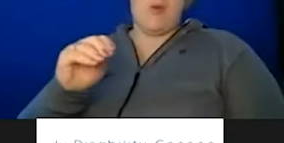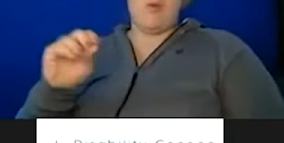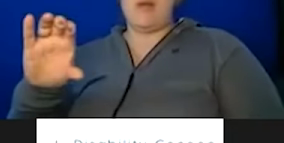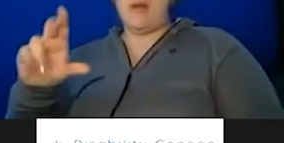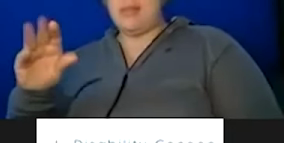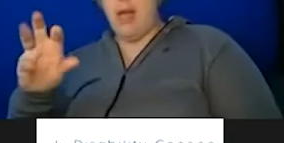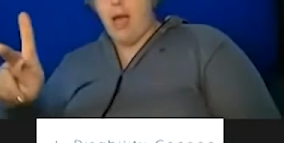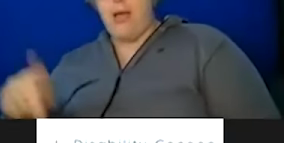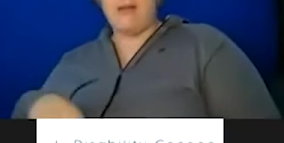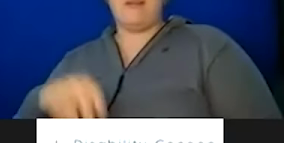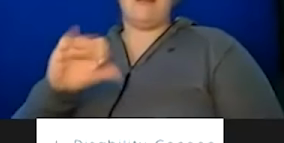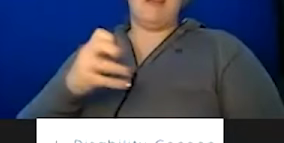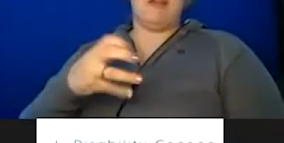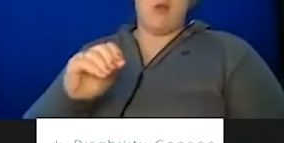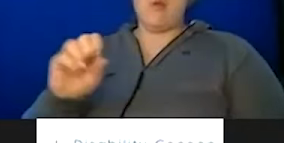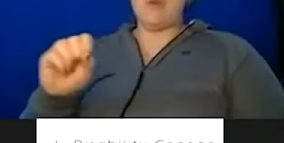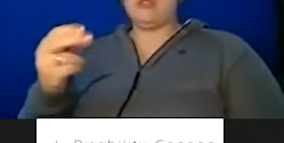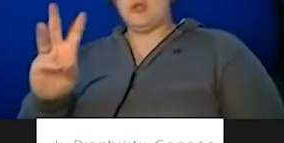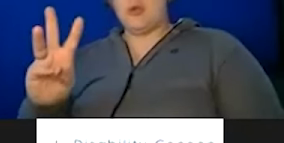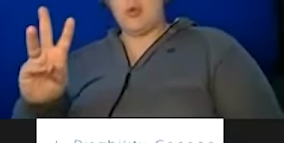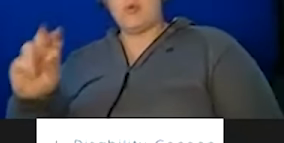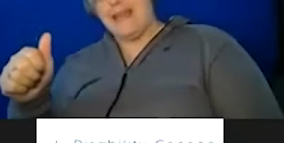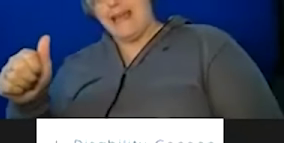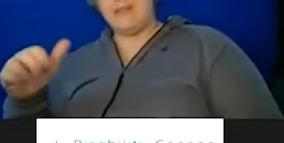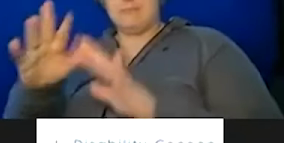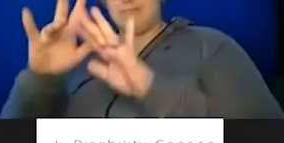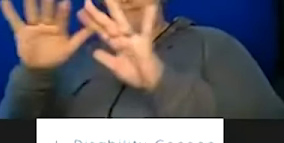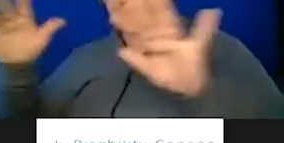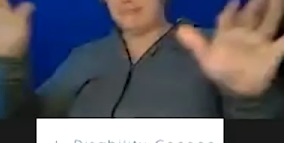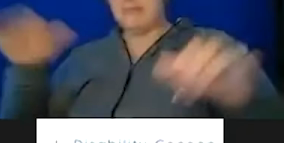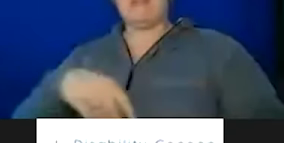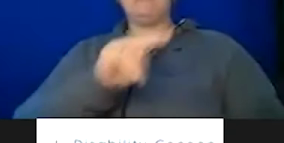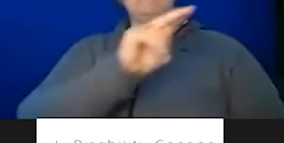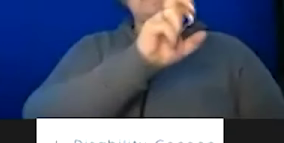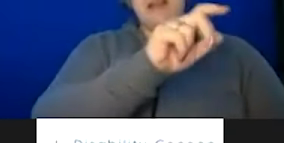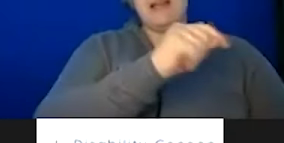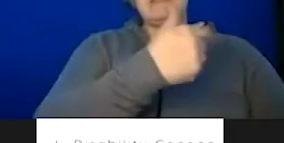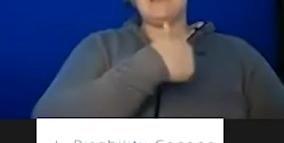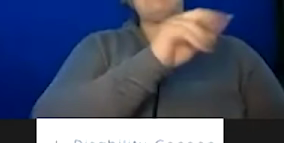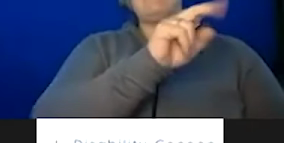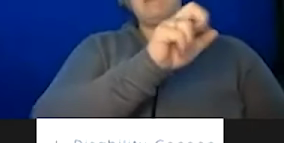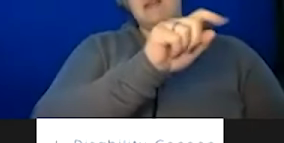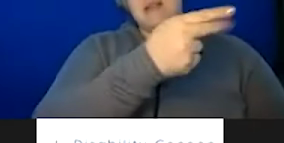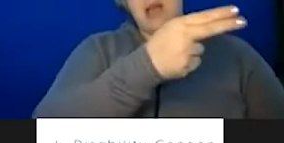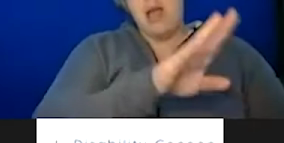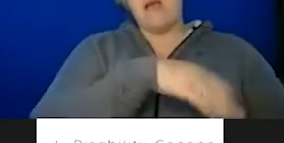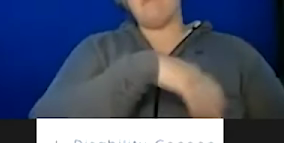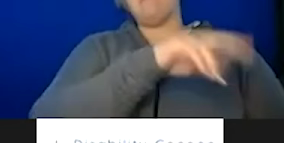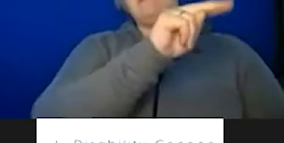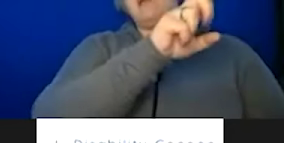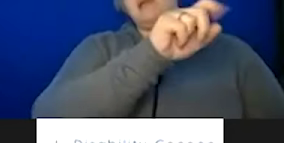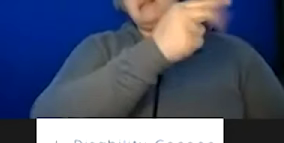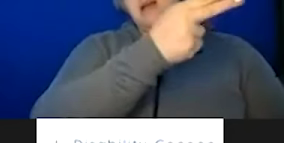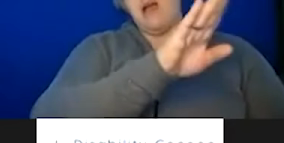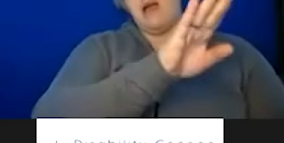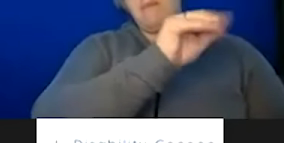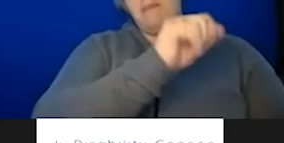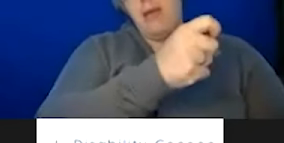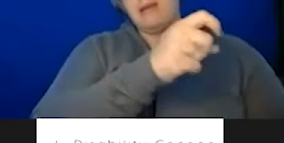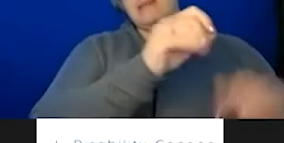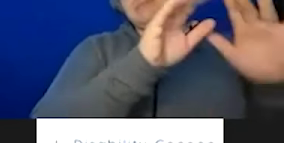And then with the Nest, there's the Nest Mini, Nest Audio, Nest Hub, Nest Hub Max, so on and so